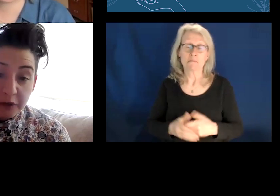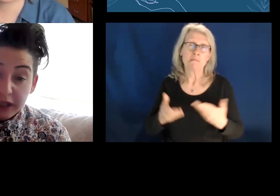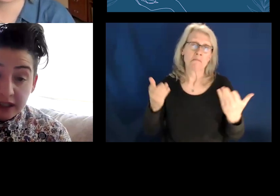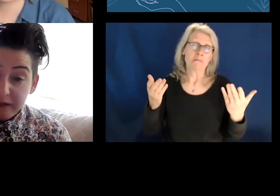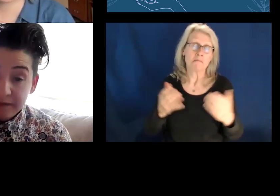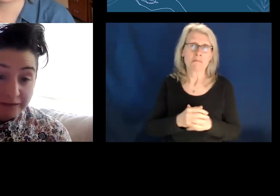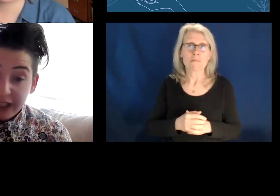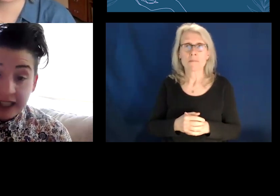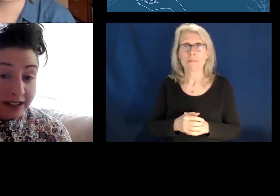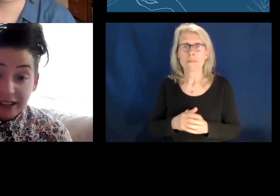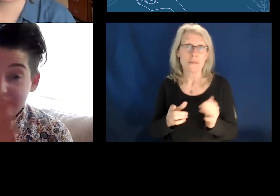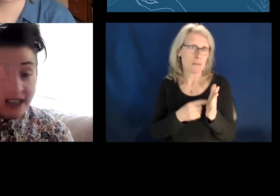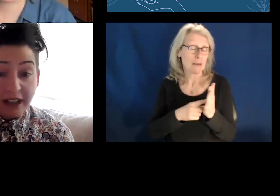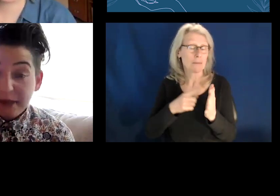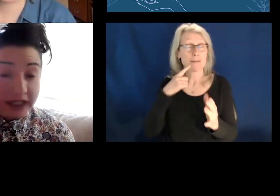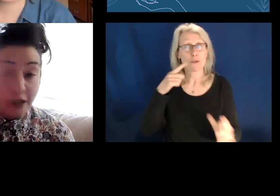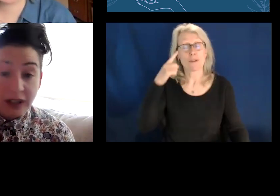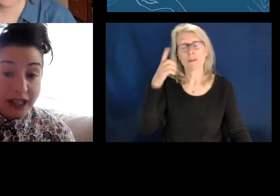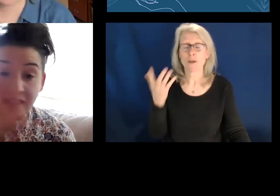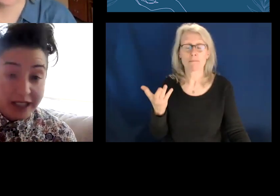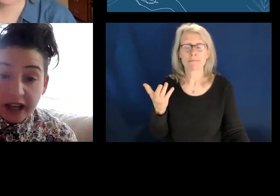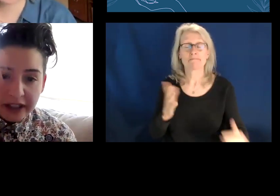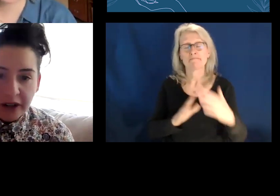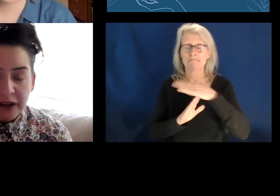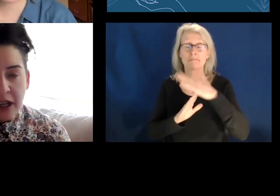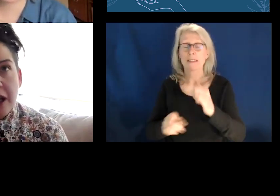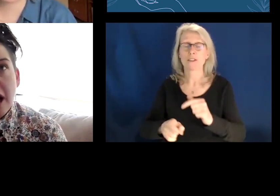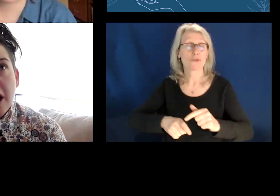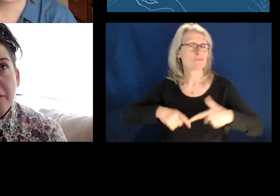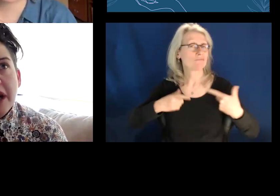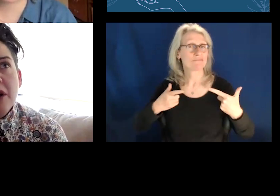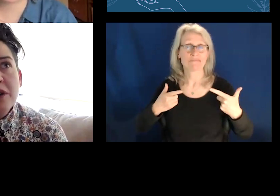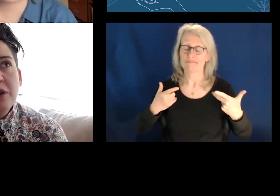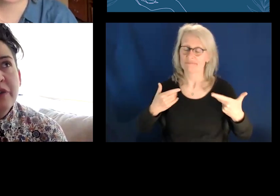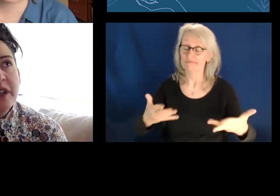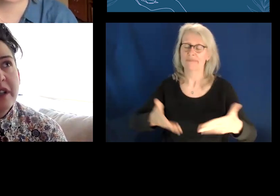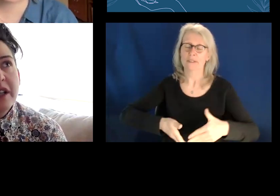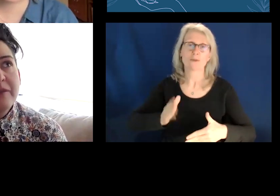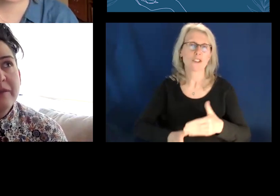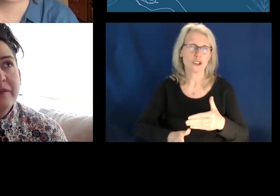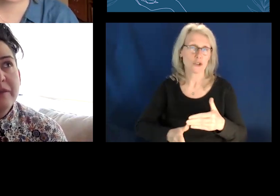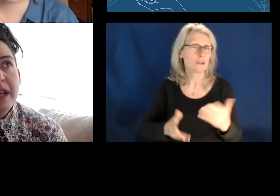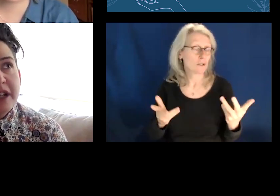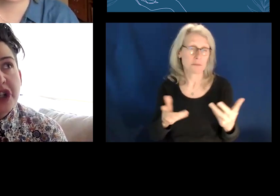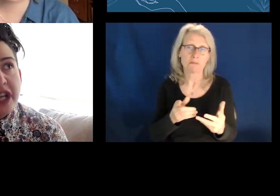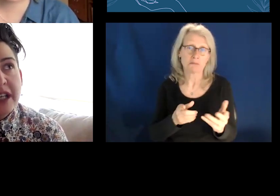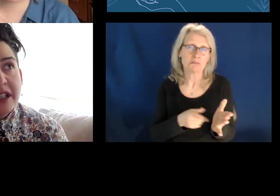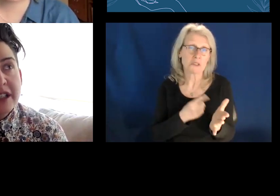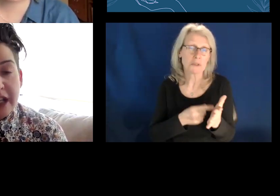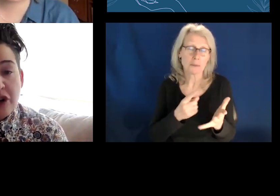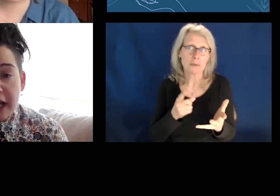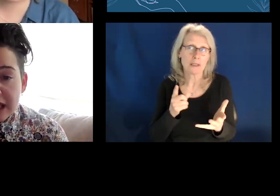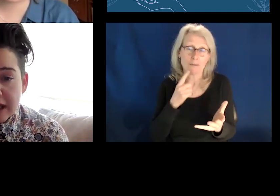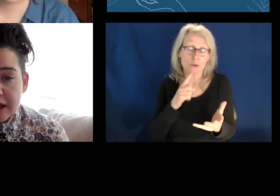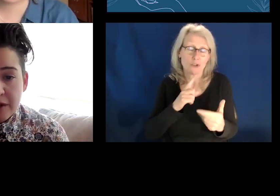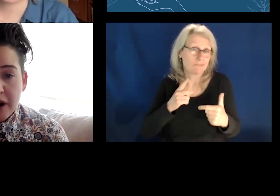I need to be like, this is it. Like, we need to get this done, you know? But I also do feel that energetically